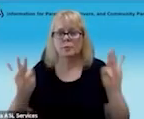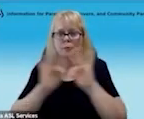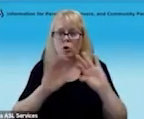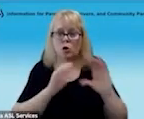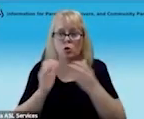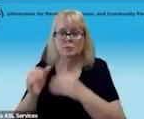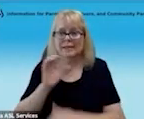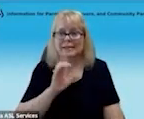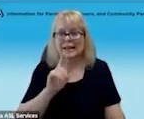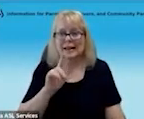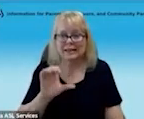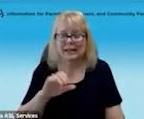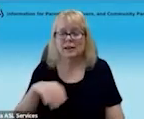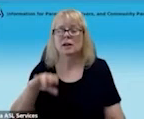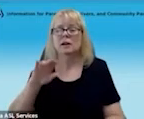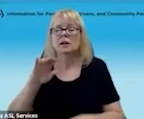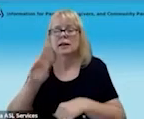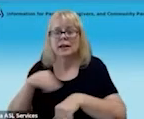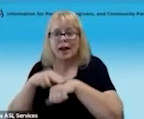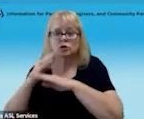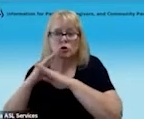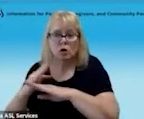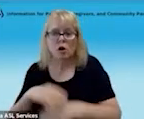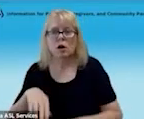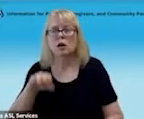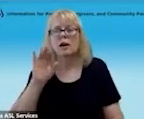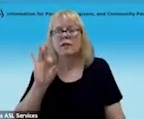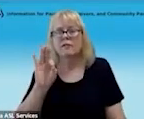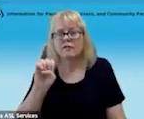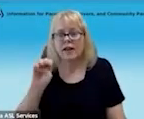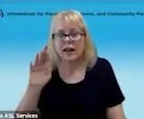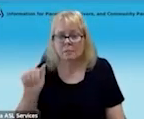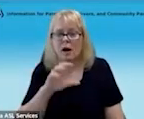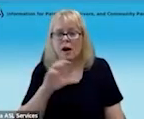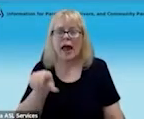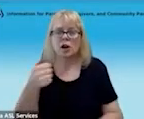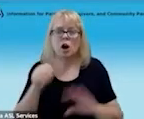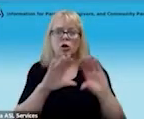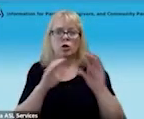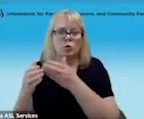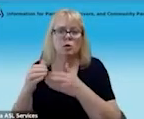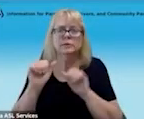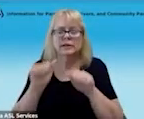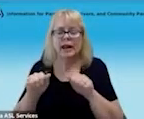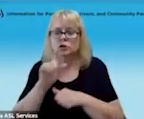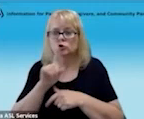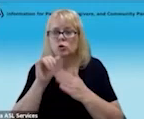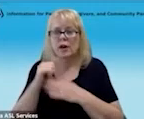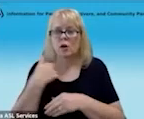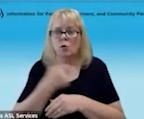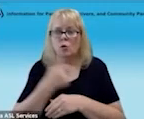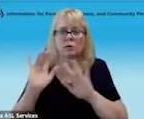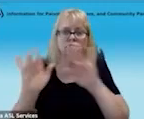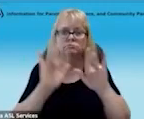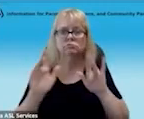messages of vaccination throughout our communities. This also is important that we've been able to partner with some critical groups, including the